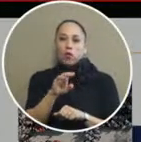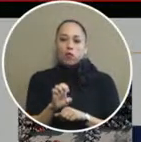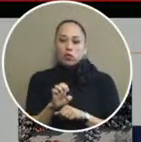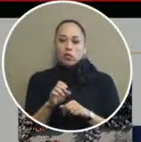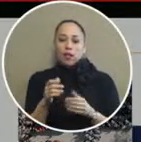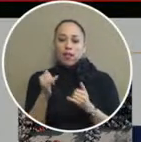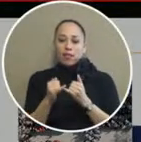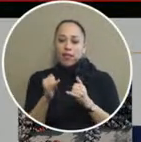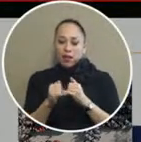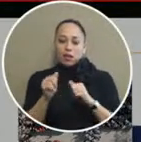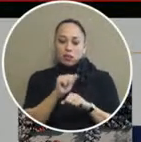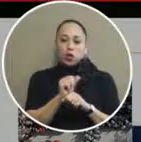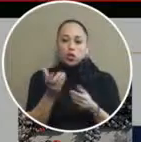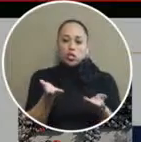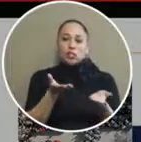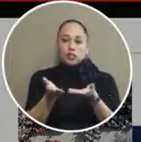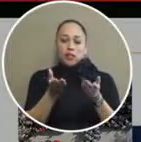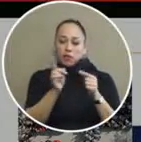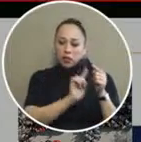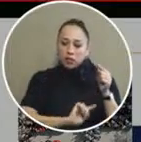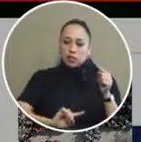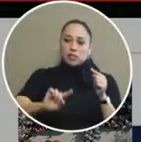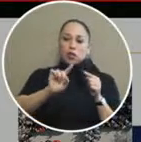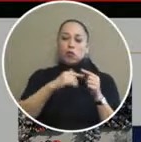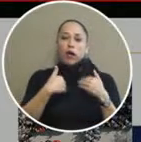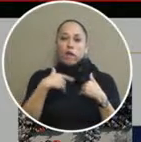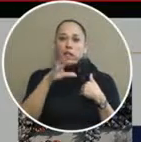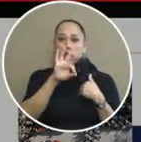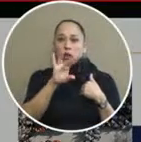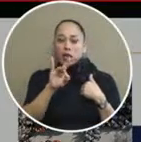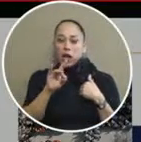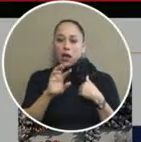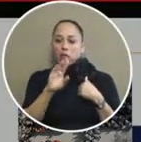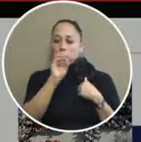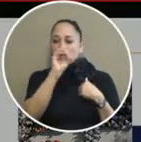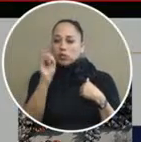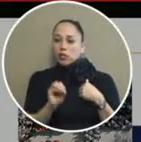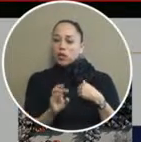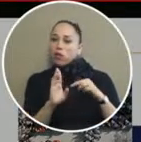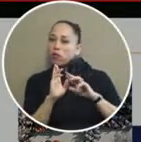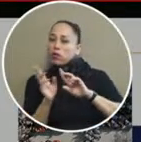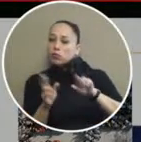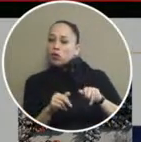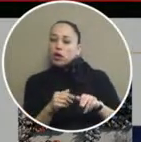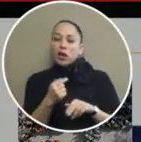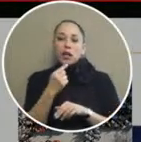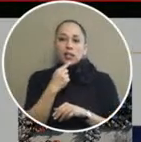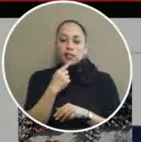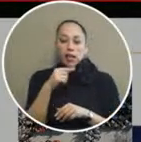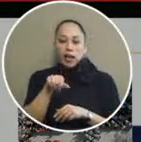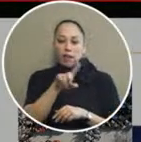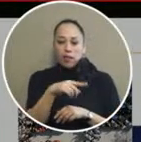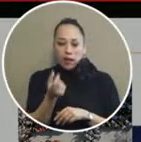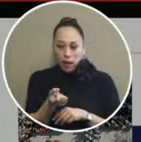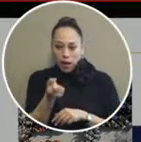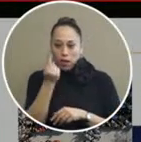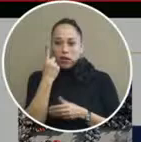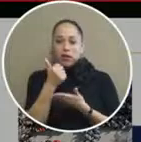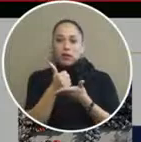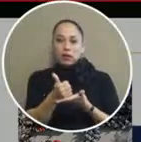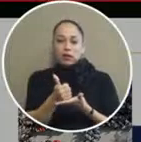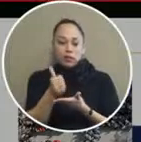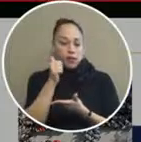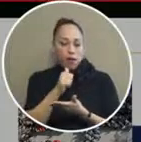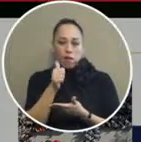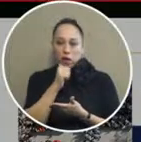last employee engagement survey cycle, we had 98% of respondents indicate that they understand their contribution on a